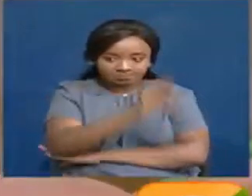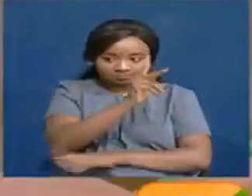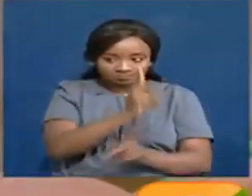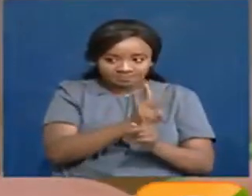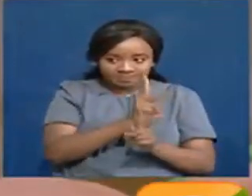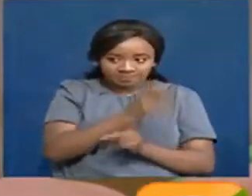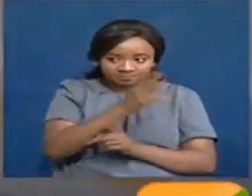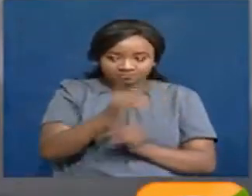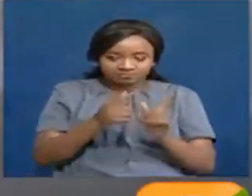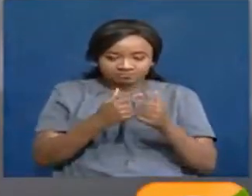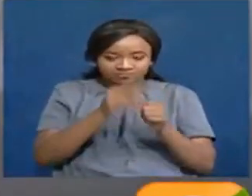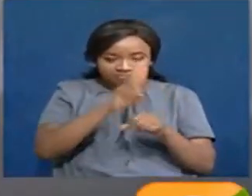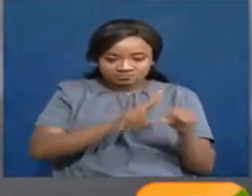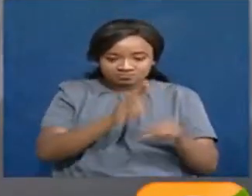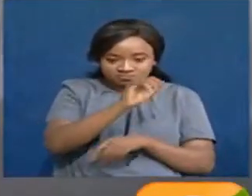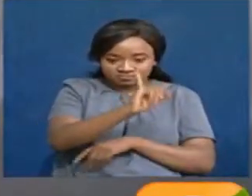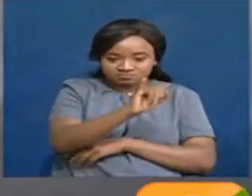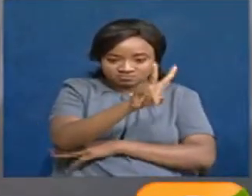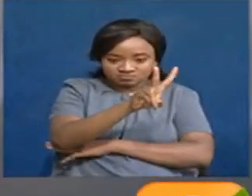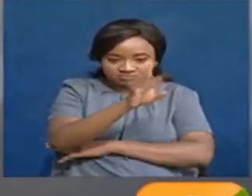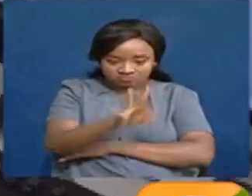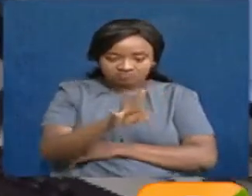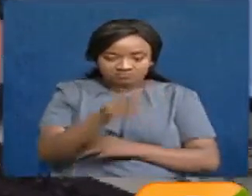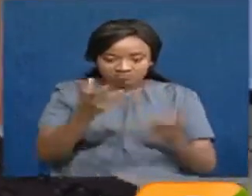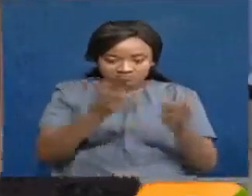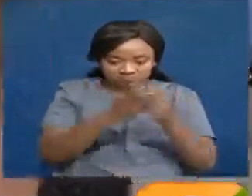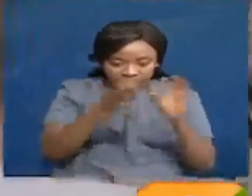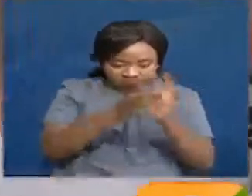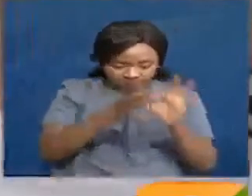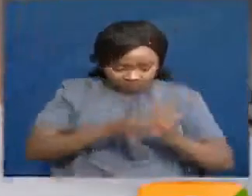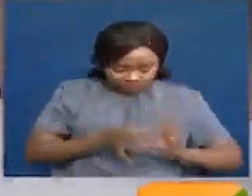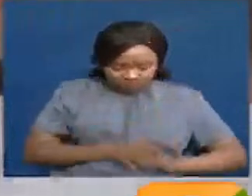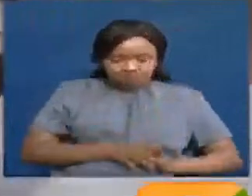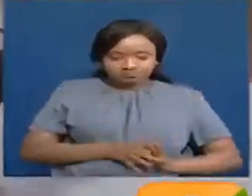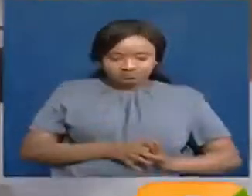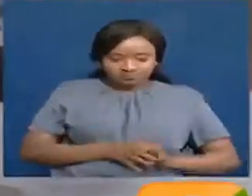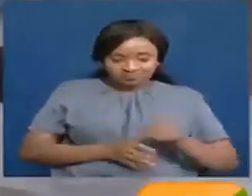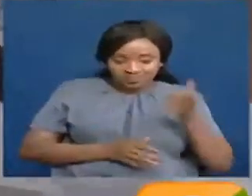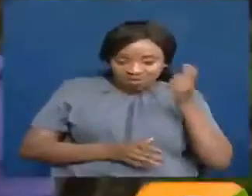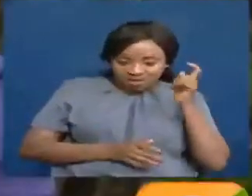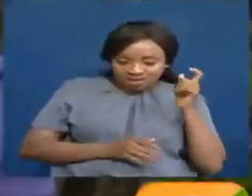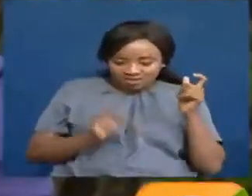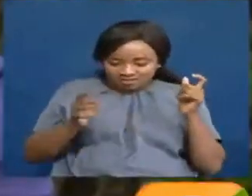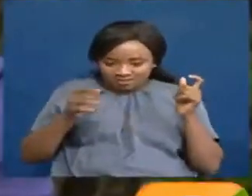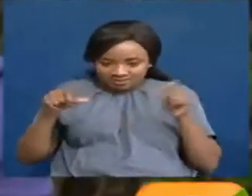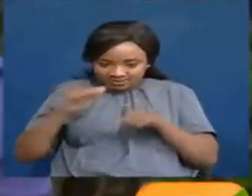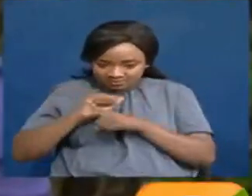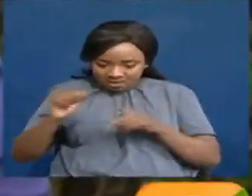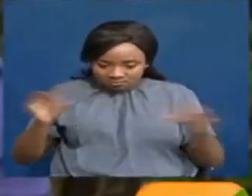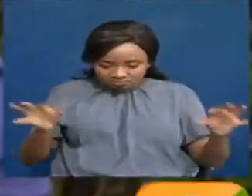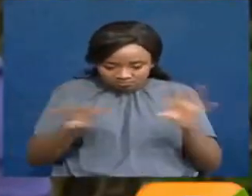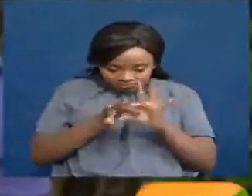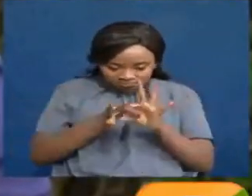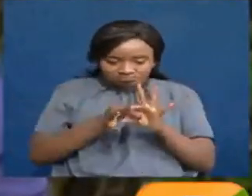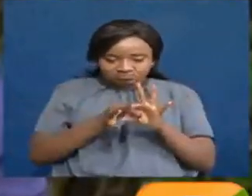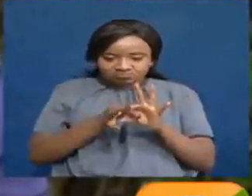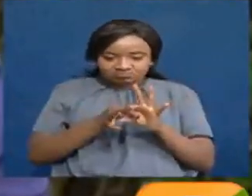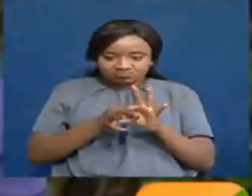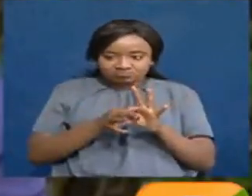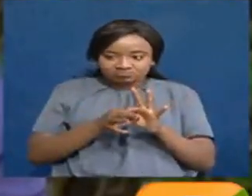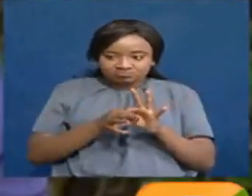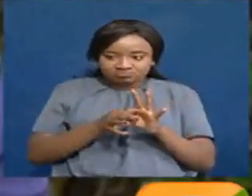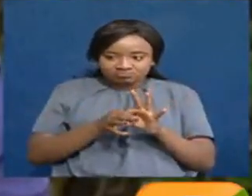fertilization, IVF, began combining the sperm cells and mature eggs to create embryos. We have managed to collect about